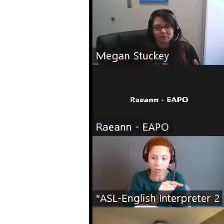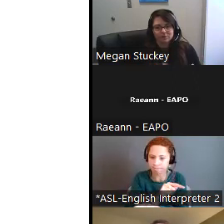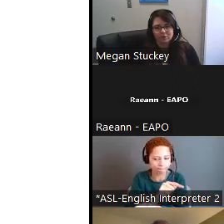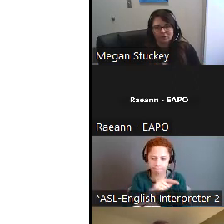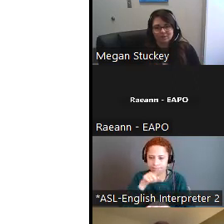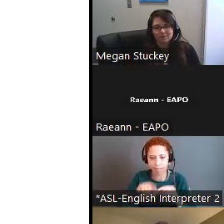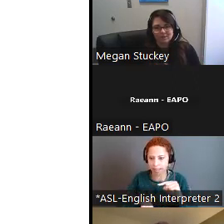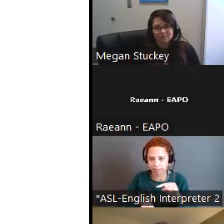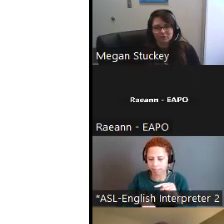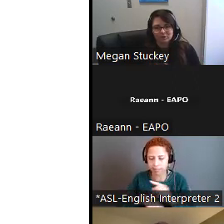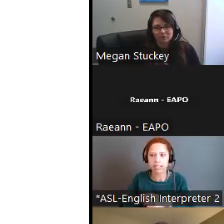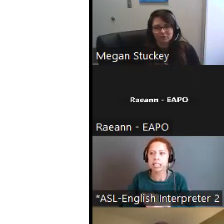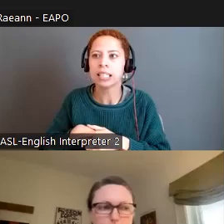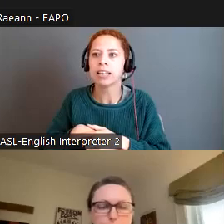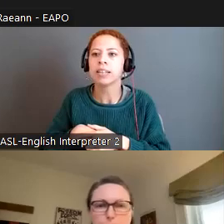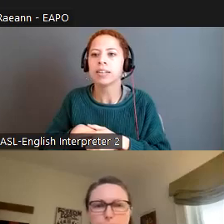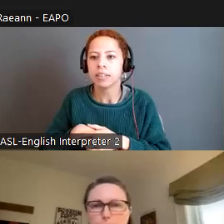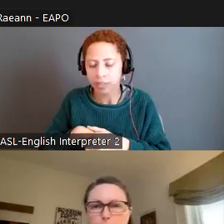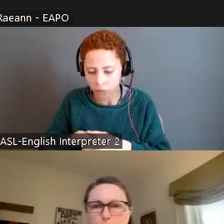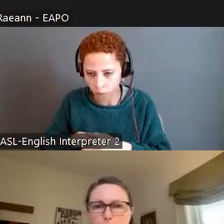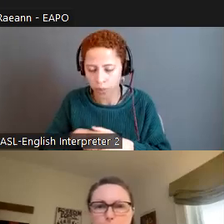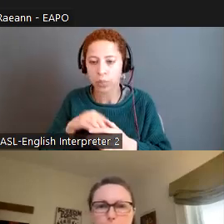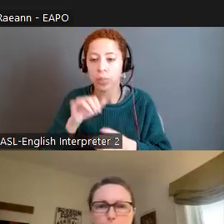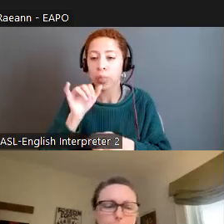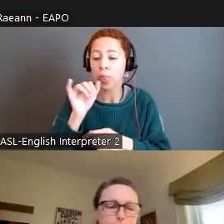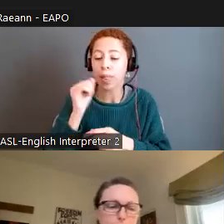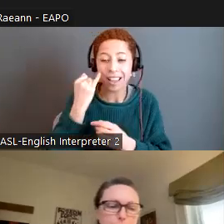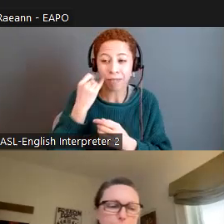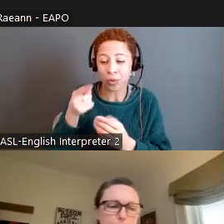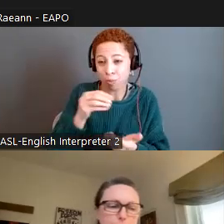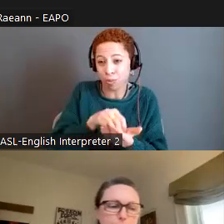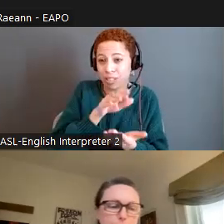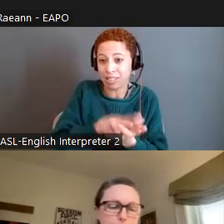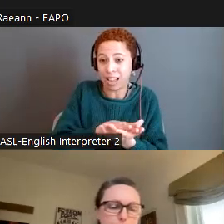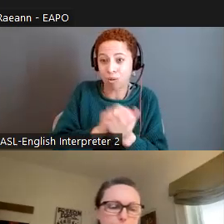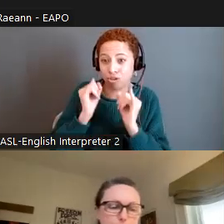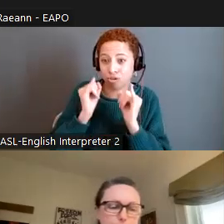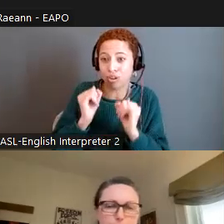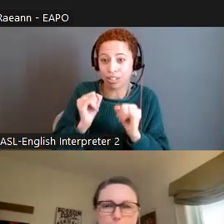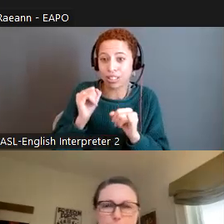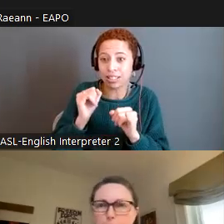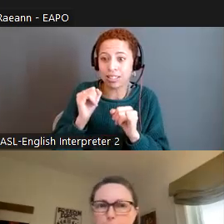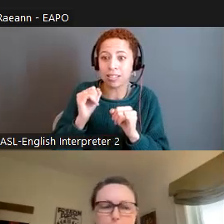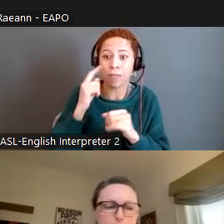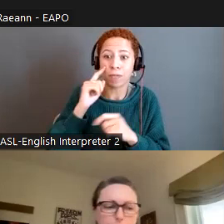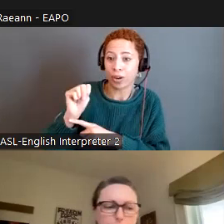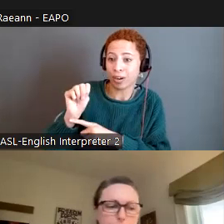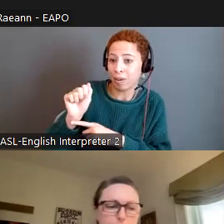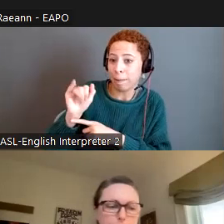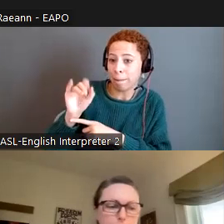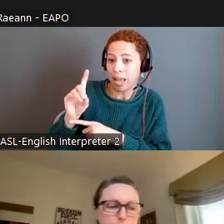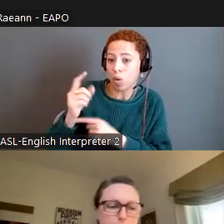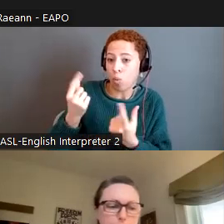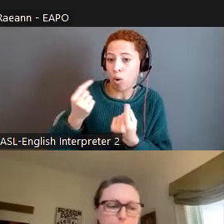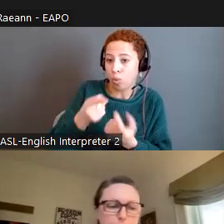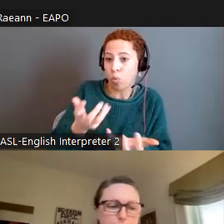putting those instructions in your power of attorney document doesn't actually work or isn't going to make sense because they